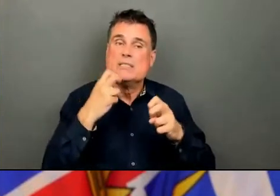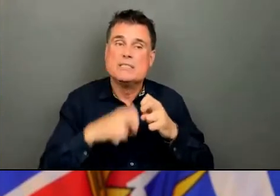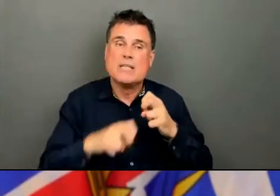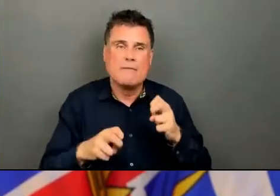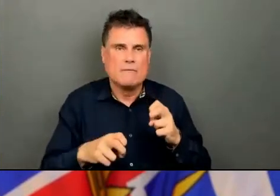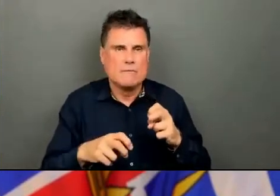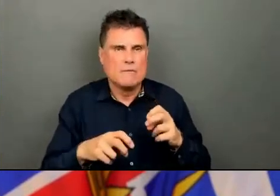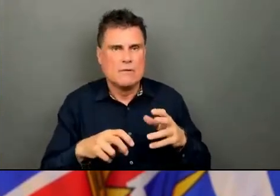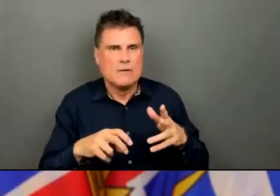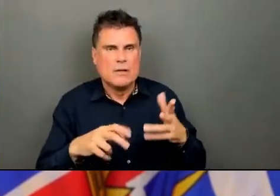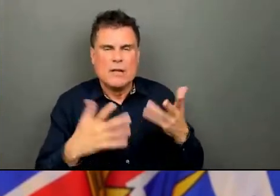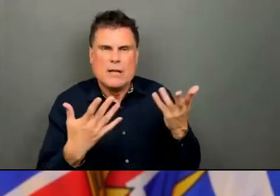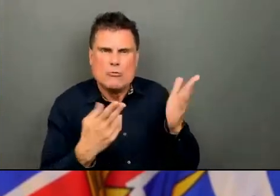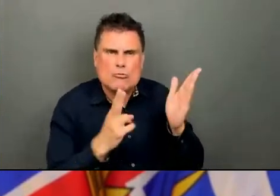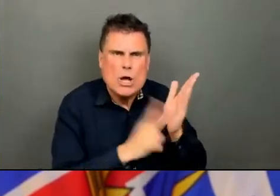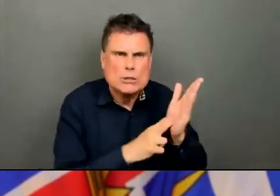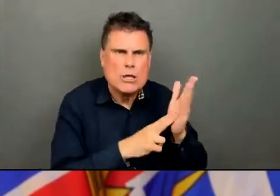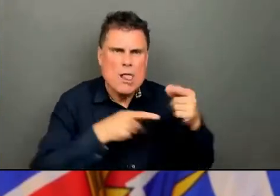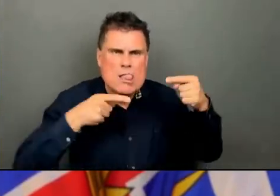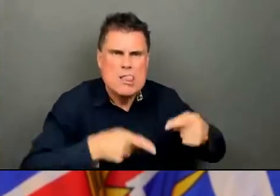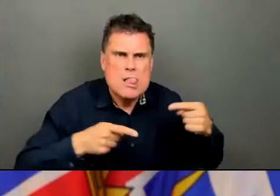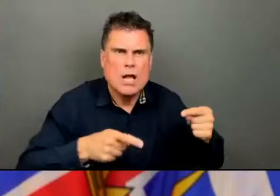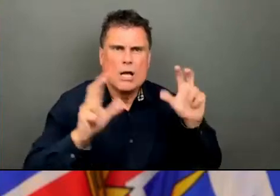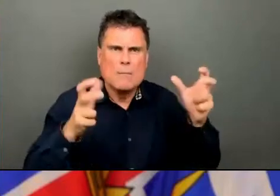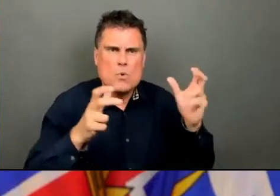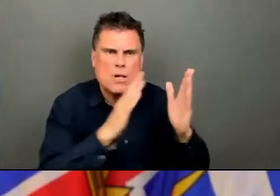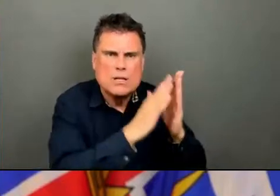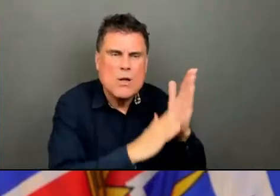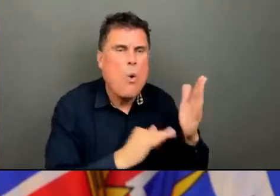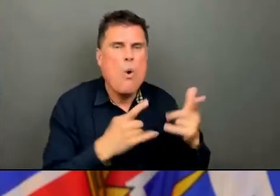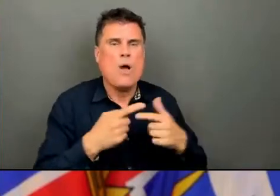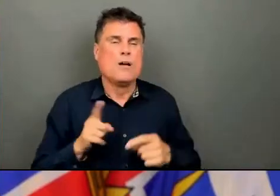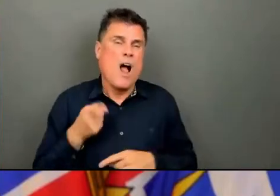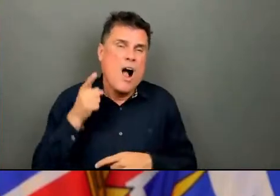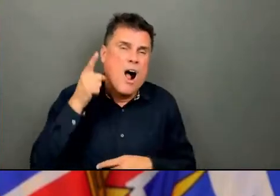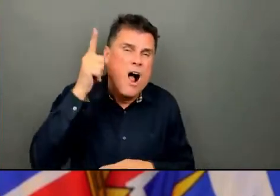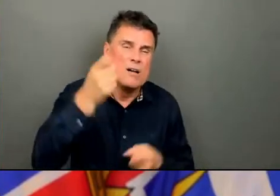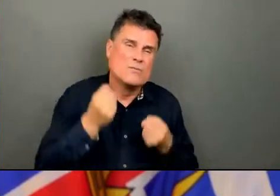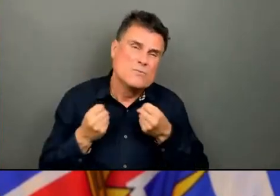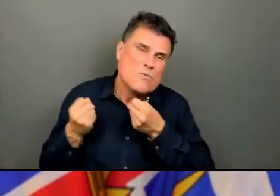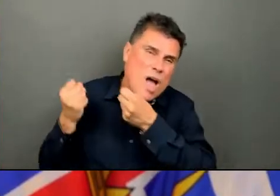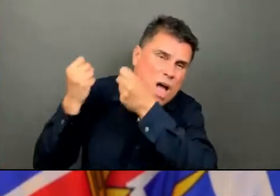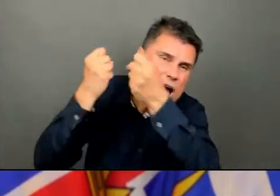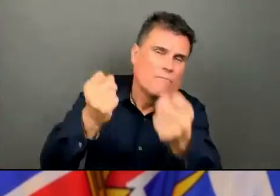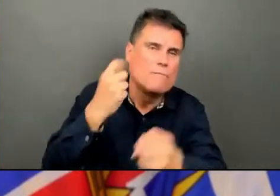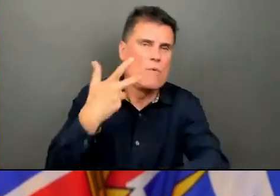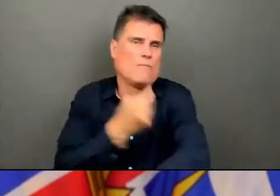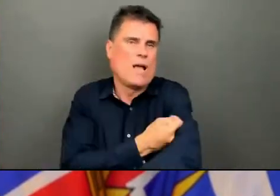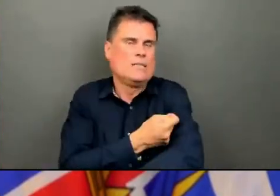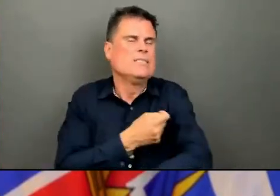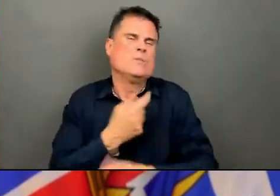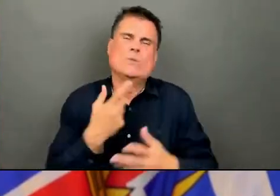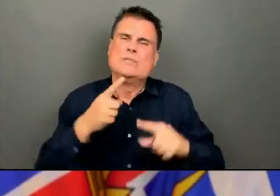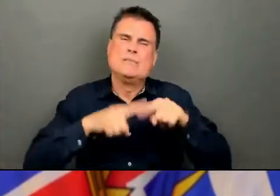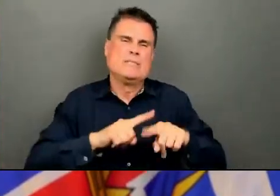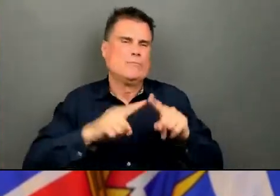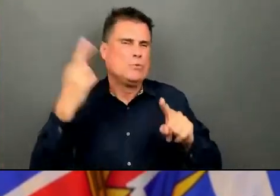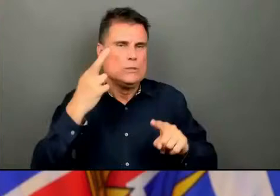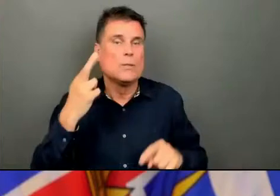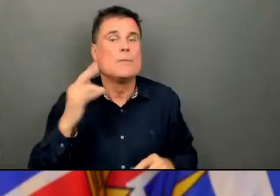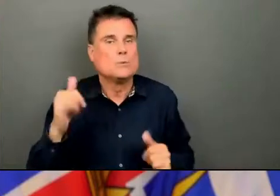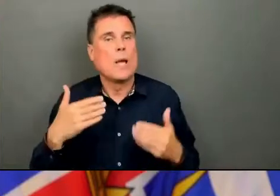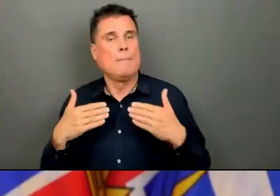to go somewhere. So that's why we're doing all of these new initiatives that the minister was talking about,